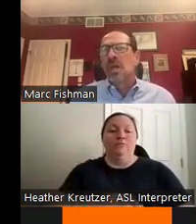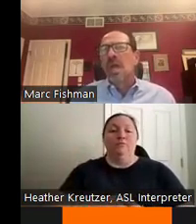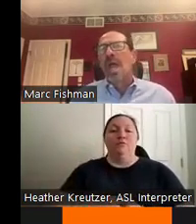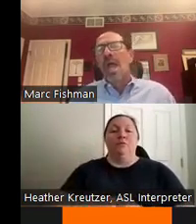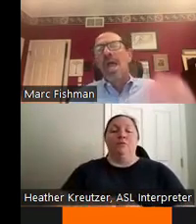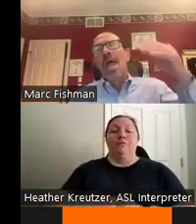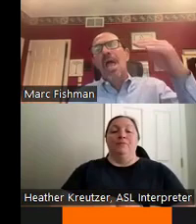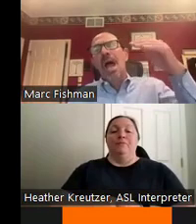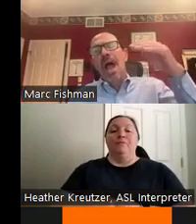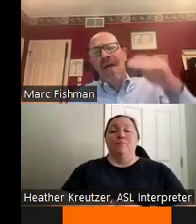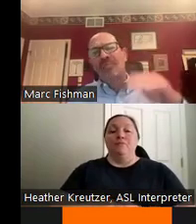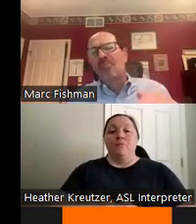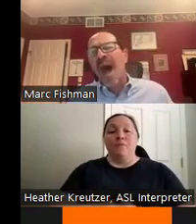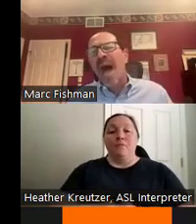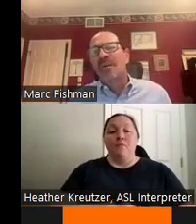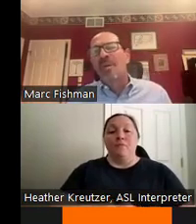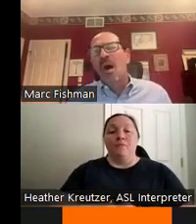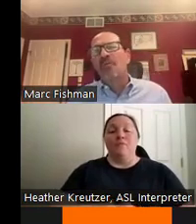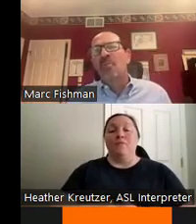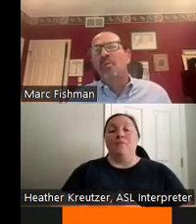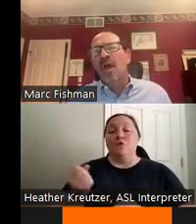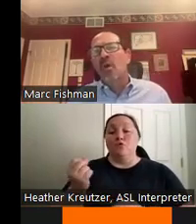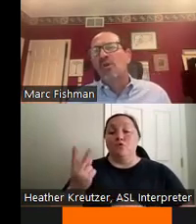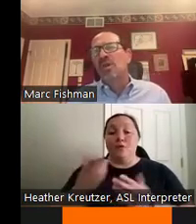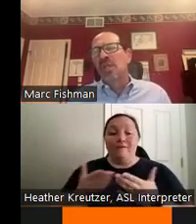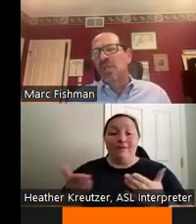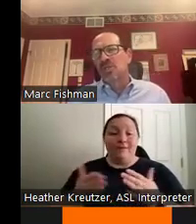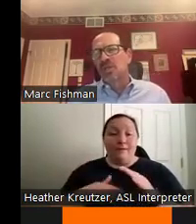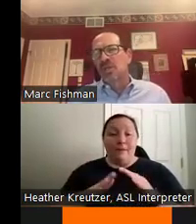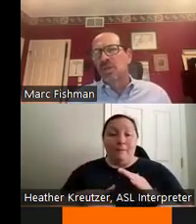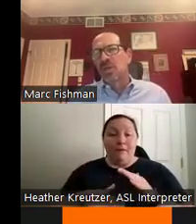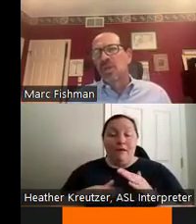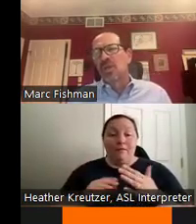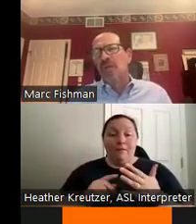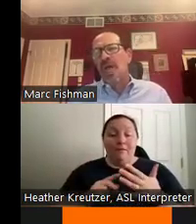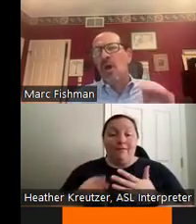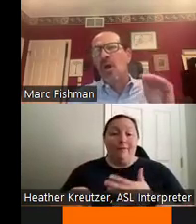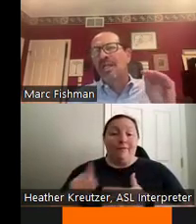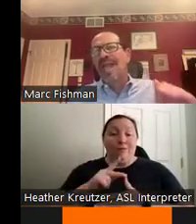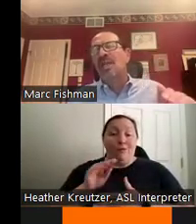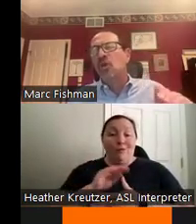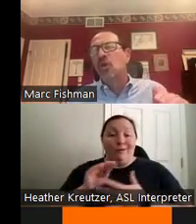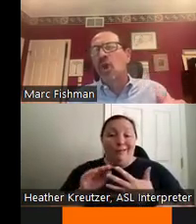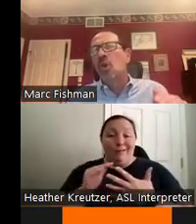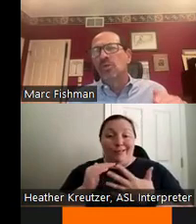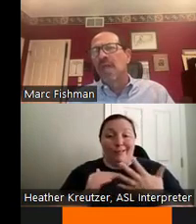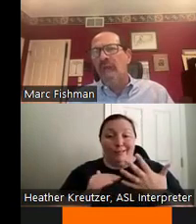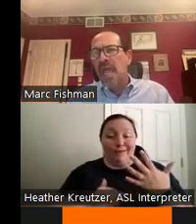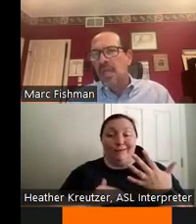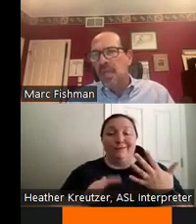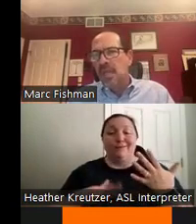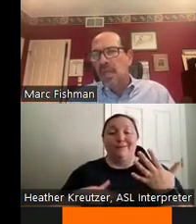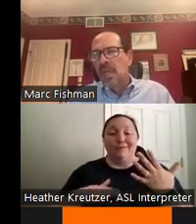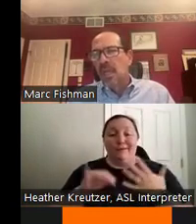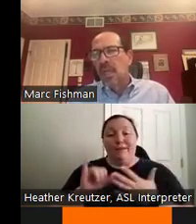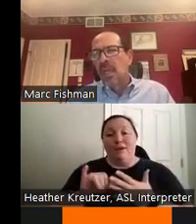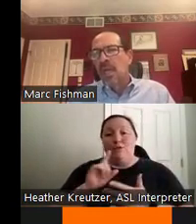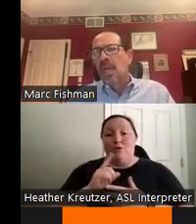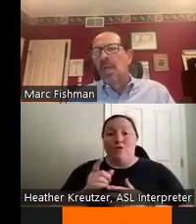things at the bottom of the priority list that are getting your goat today.